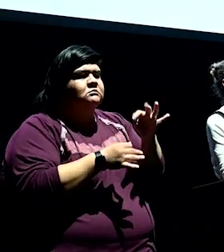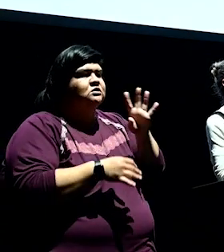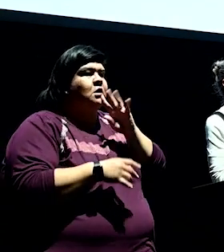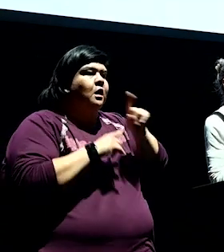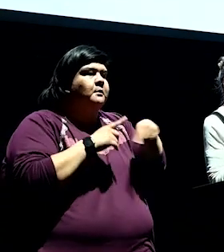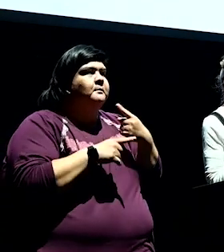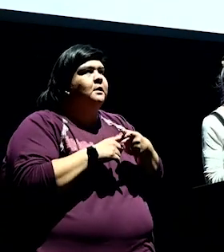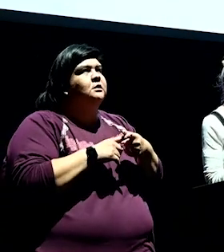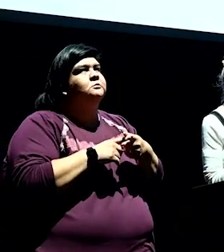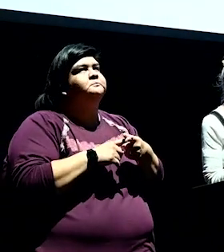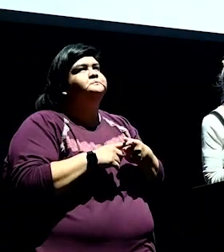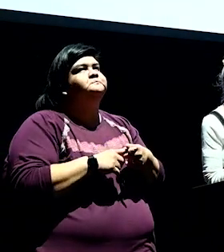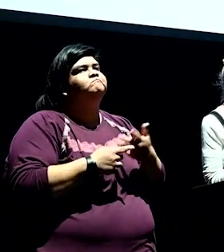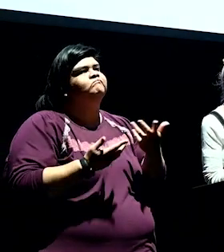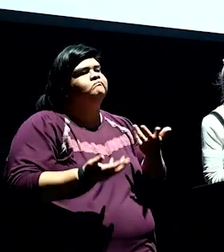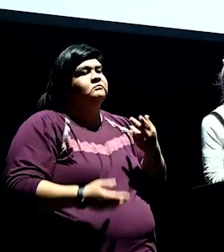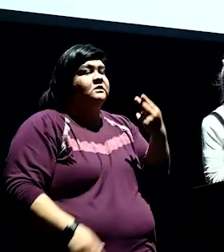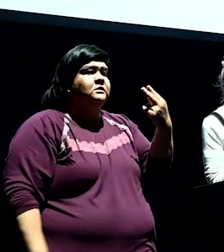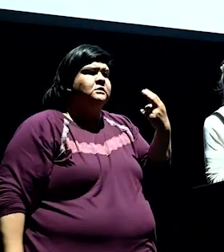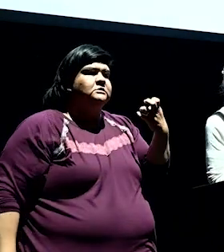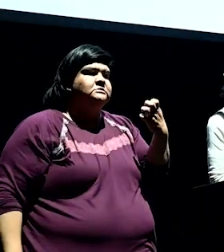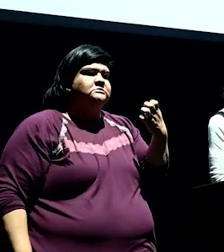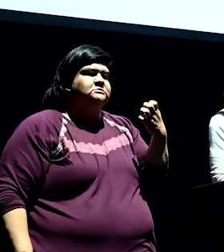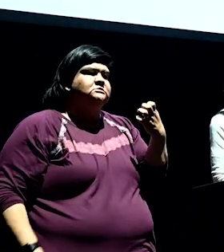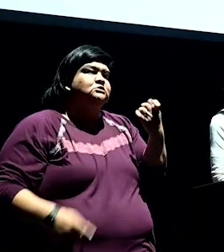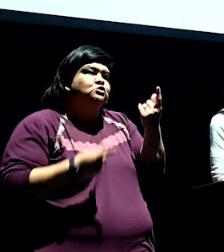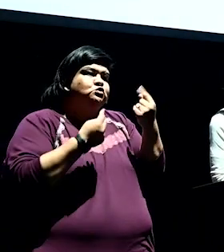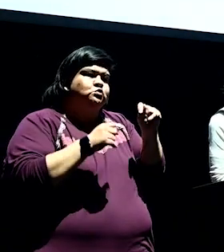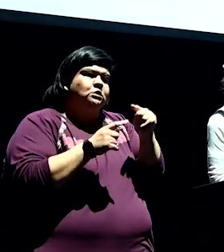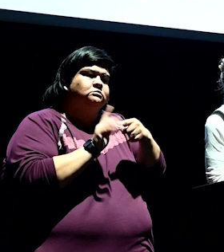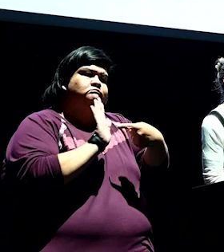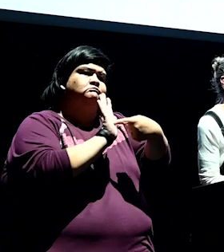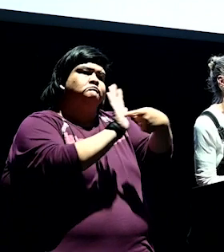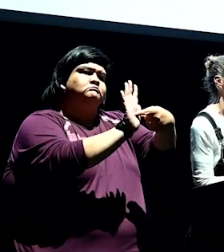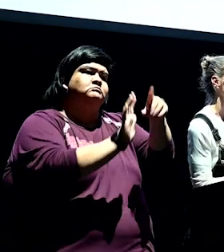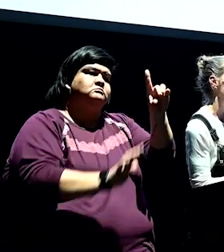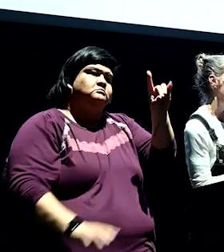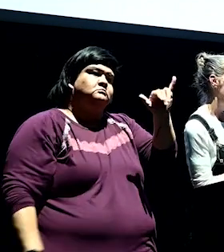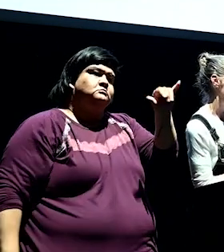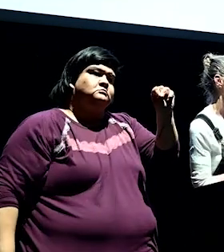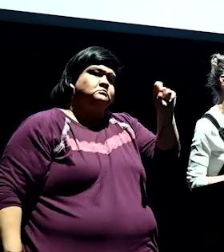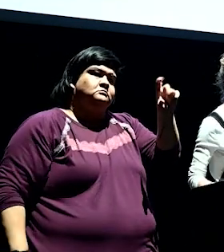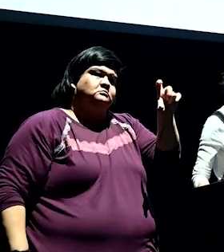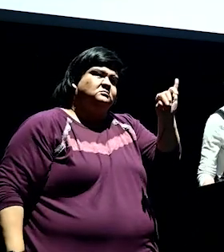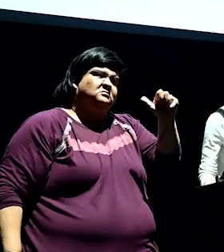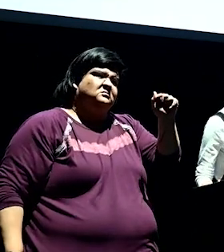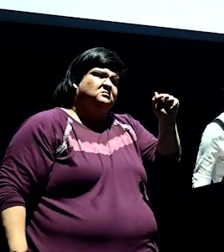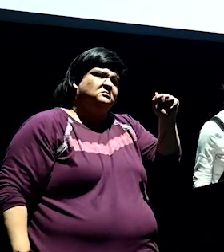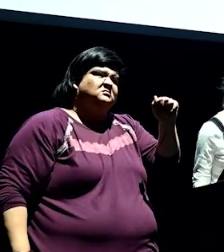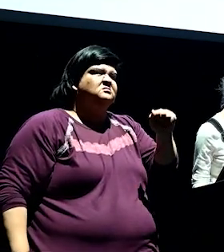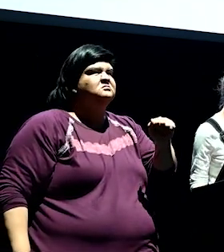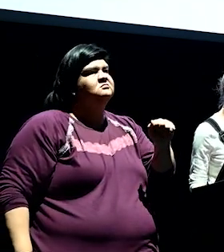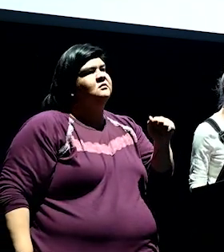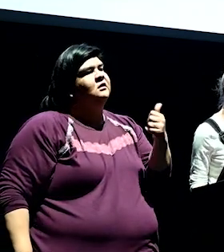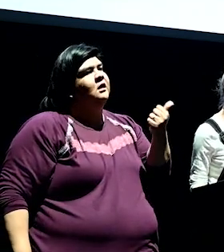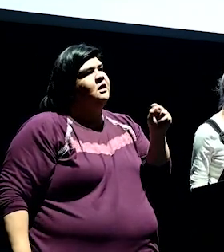he's trying to present dyslexia as a